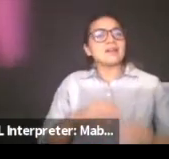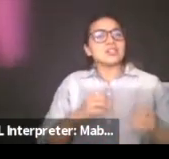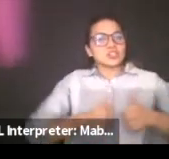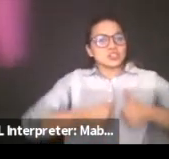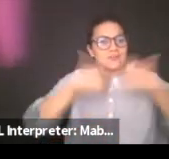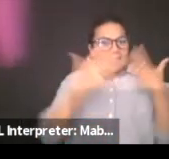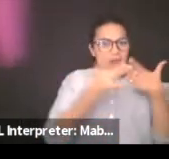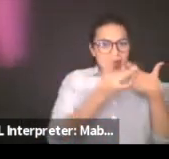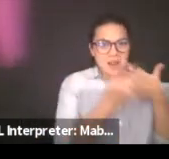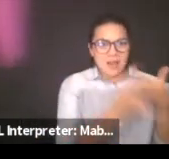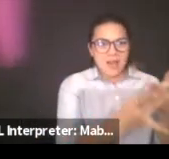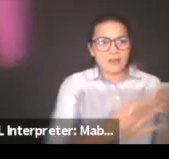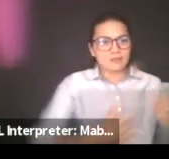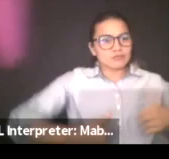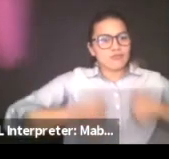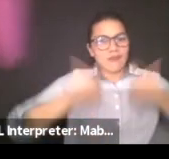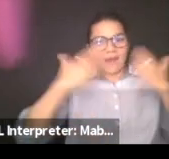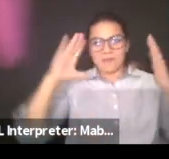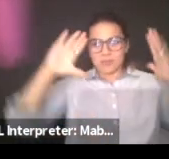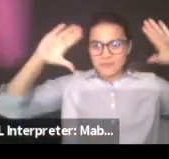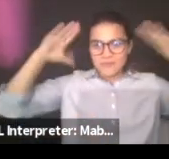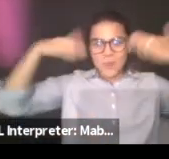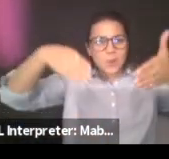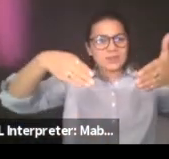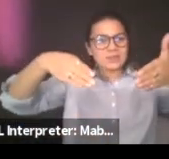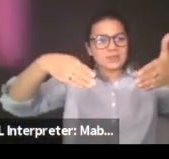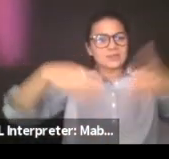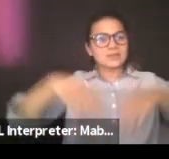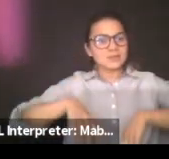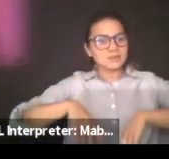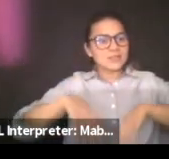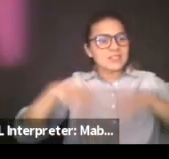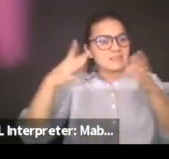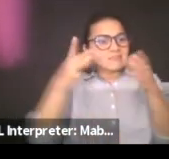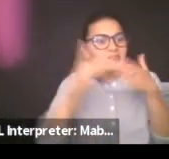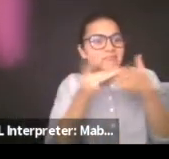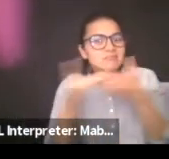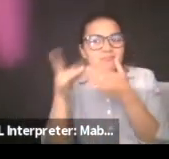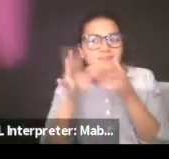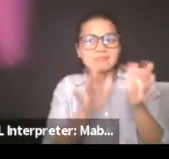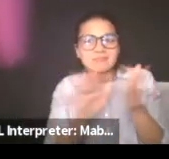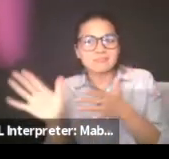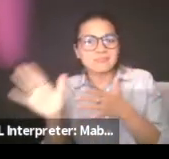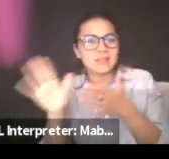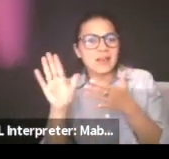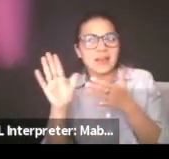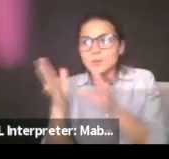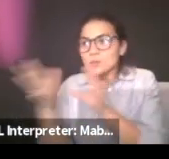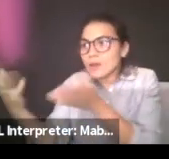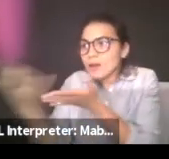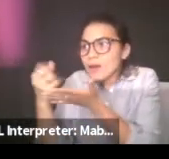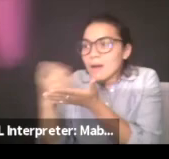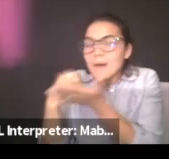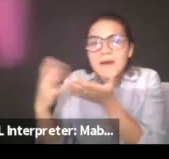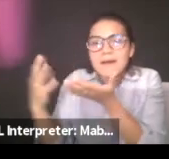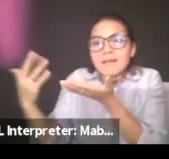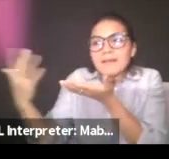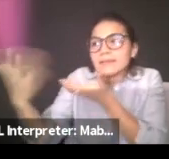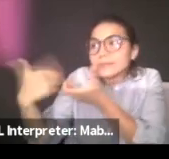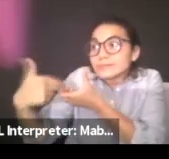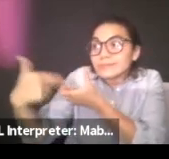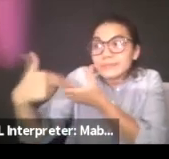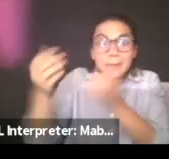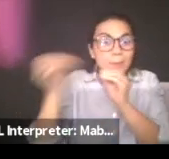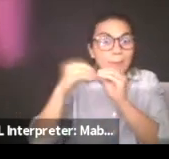survivor-led. It was deeply self-advocacy that kept survivors connected to each other and able to build relationships. And these things